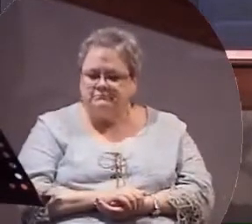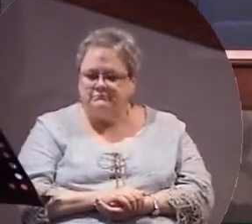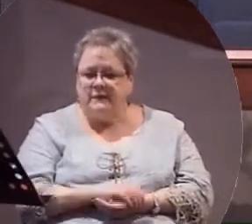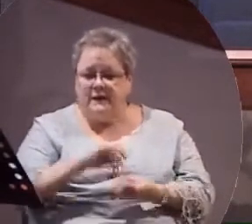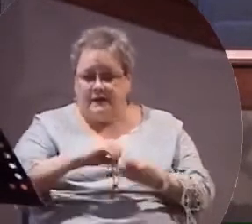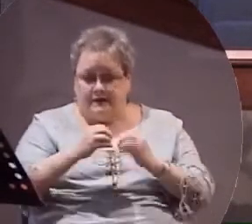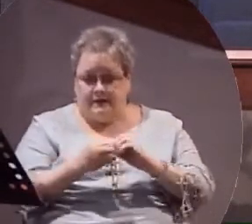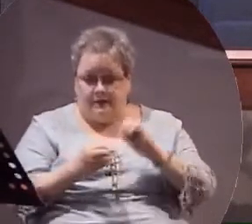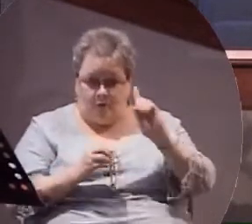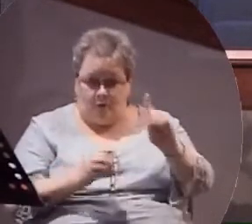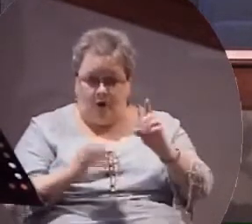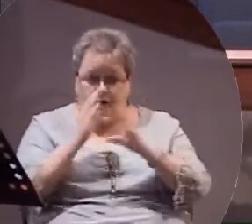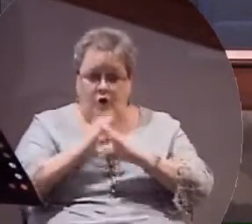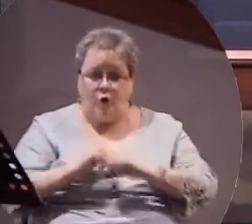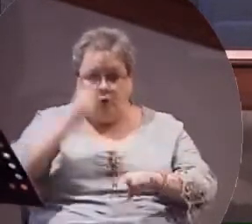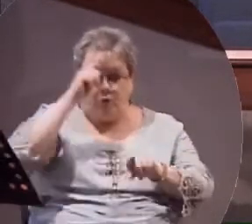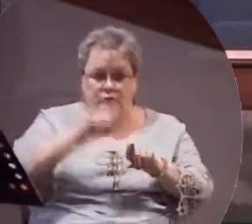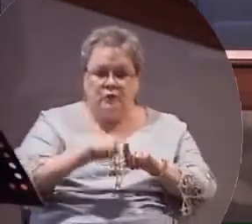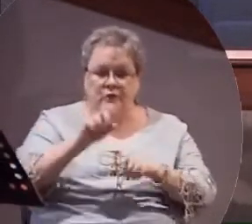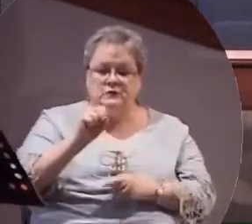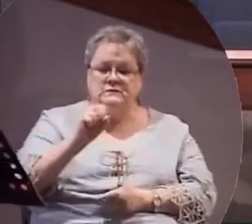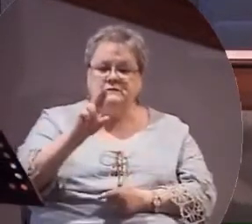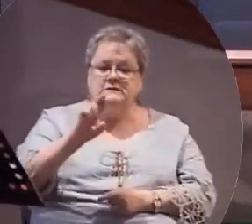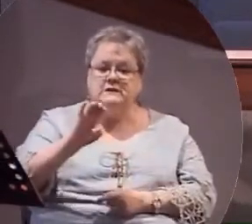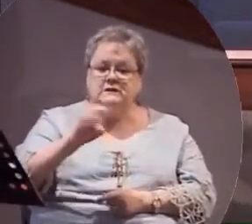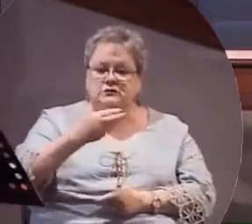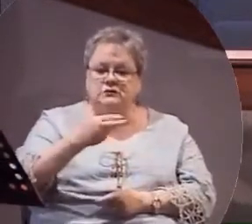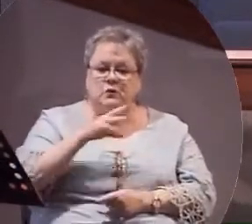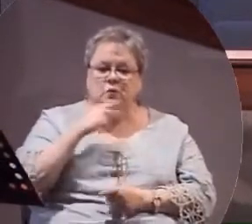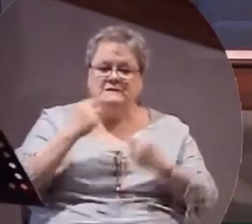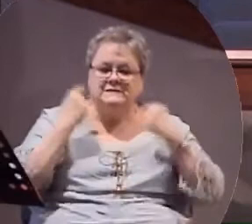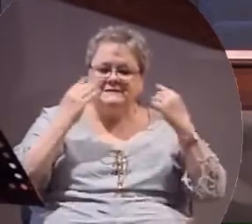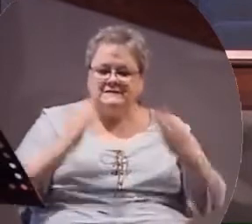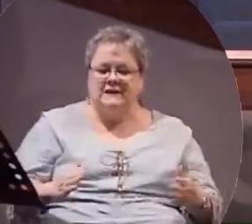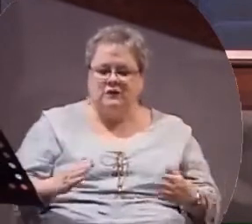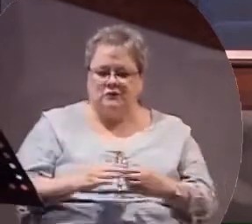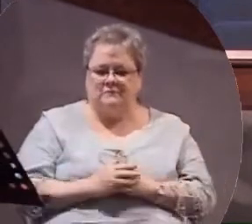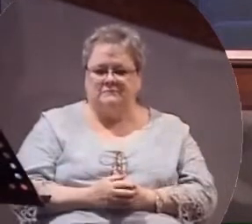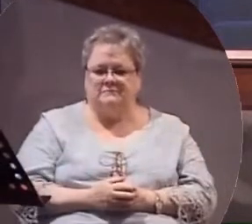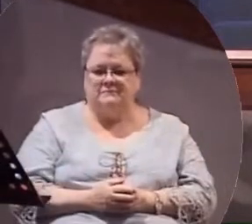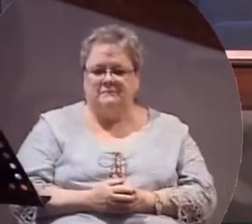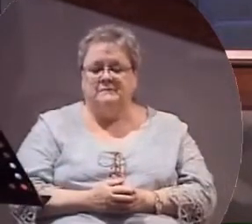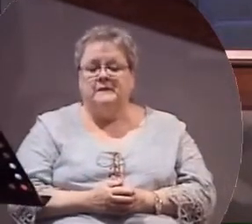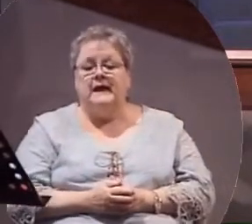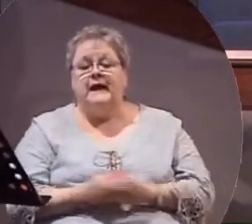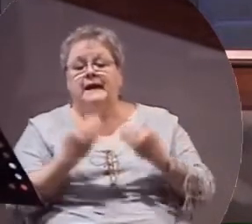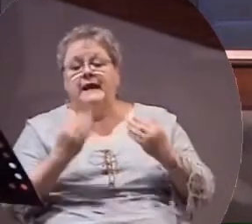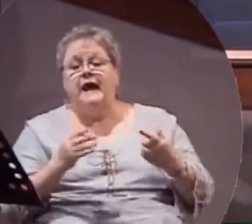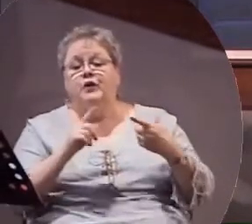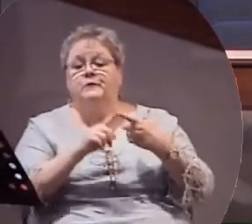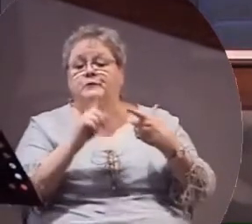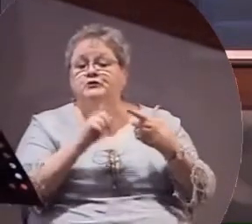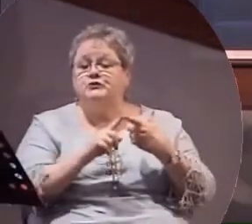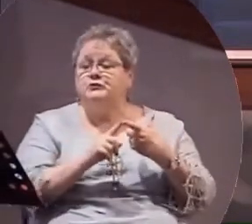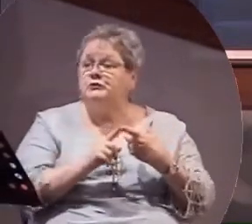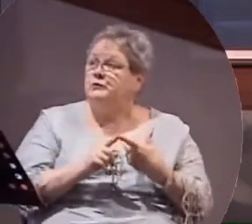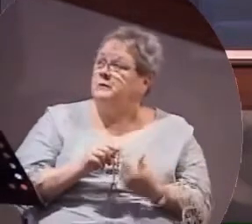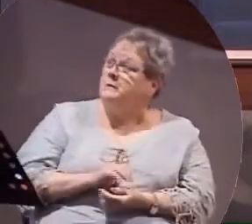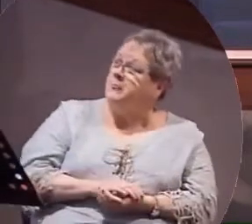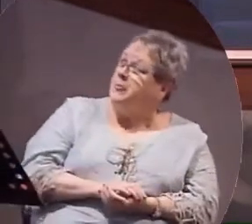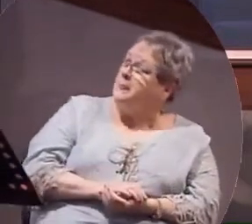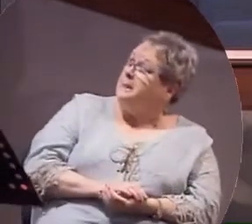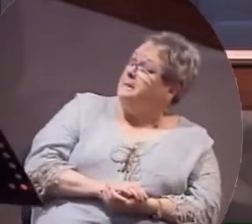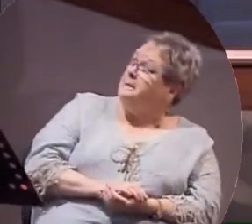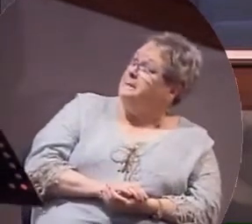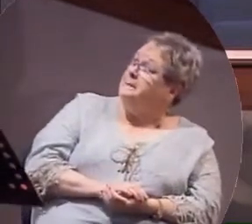one, old brother Such was a sinner. Now let's take it a step further. Number two, not only was old